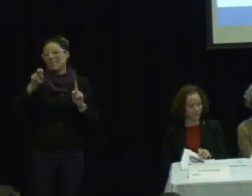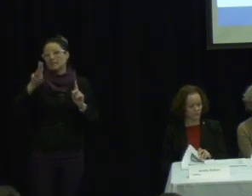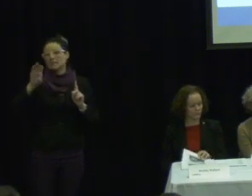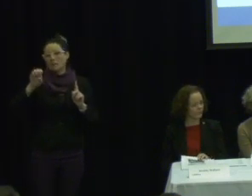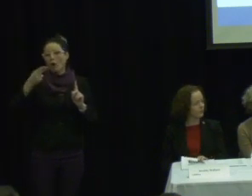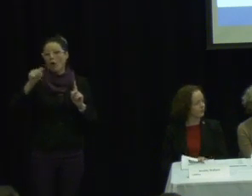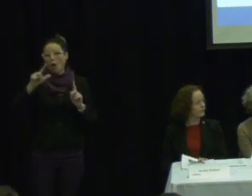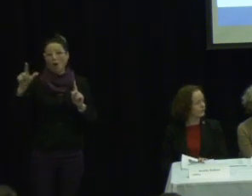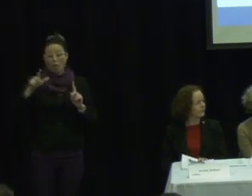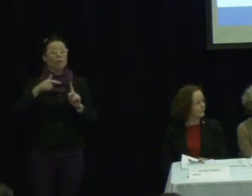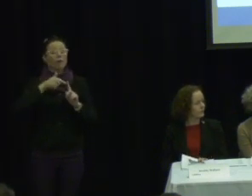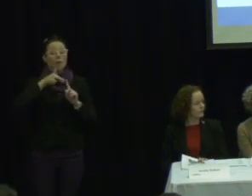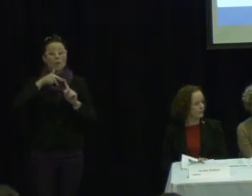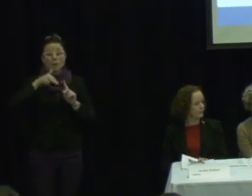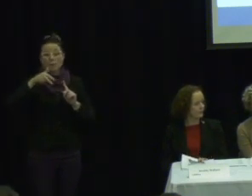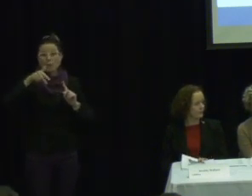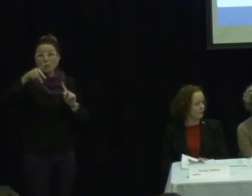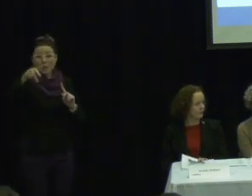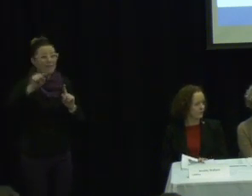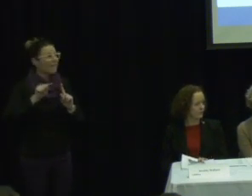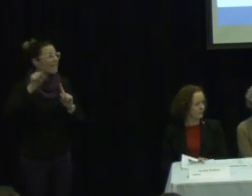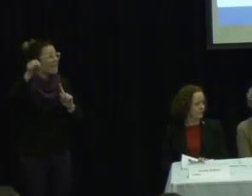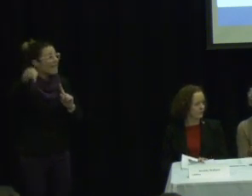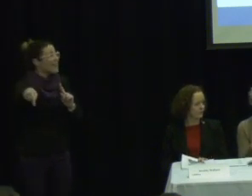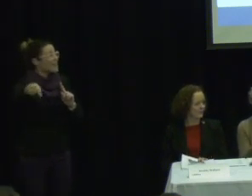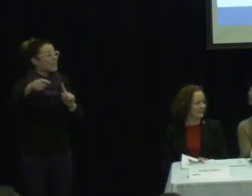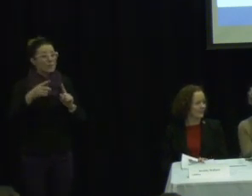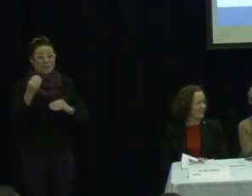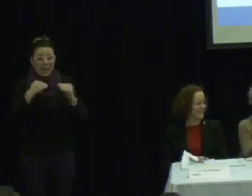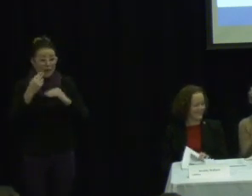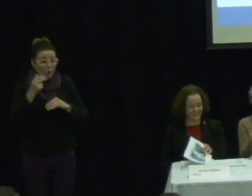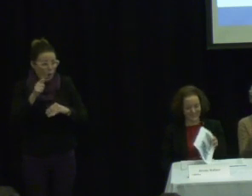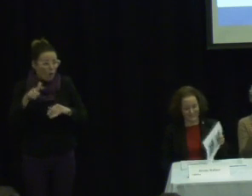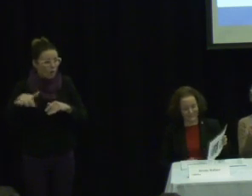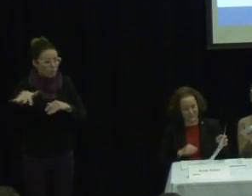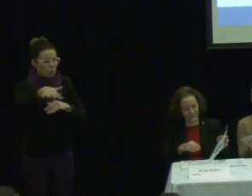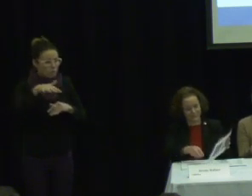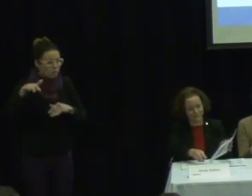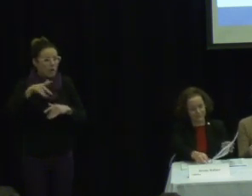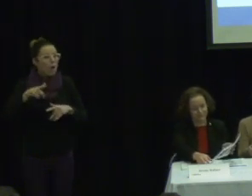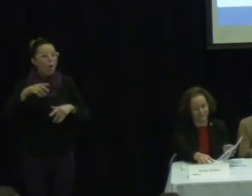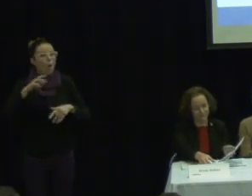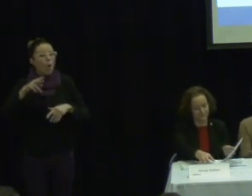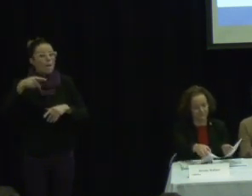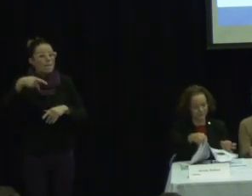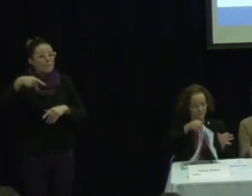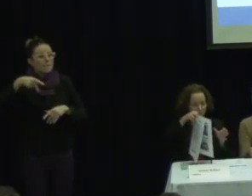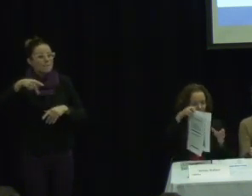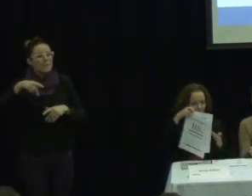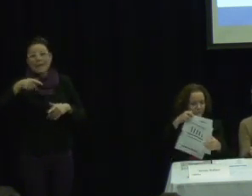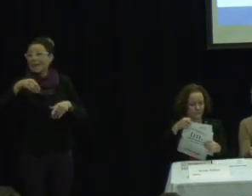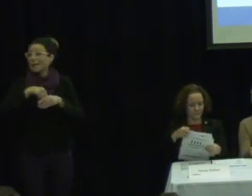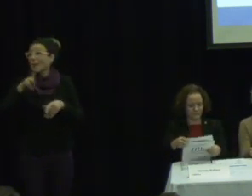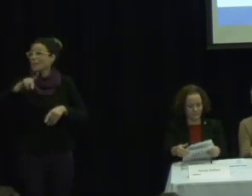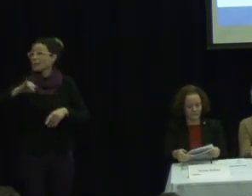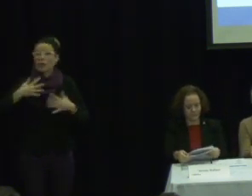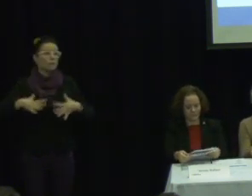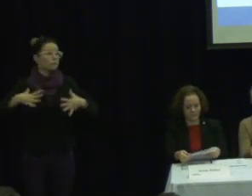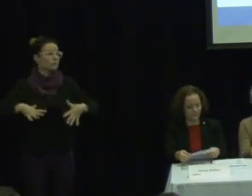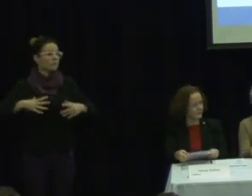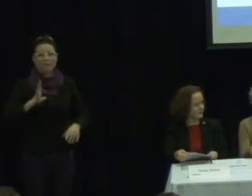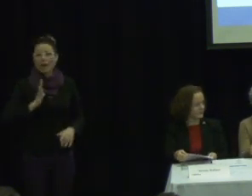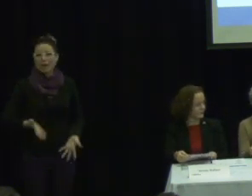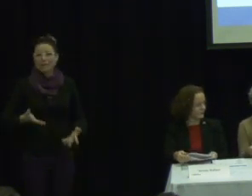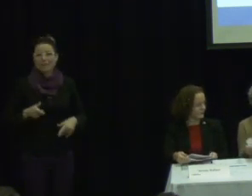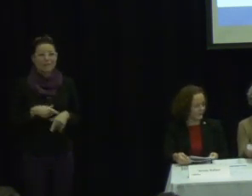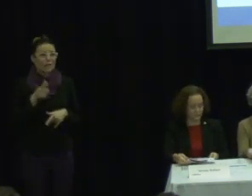Saturday morning you can come down in your pajamas and go to, you know, get something, and it can be a relaxing, safe place, and you also don't have to get your winter